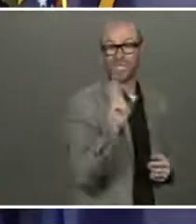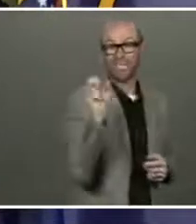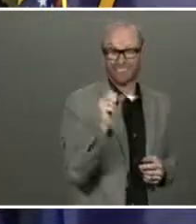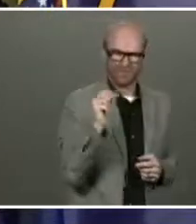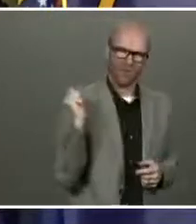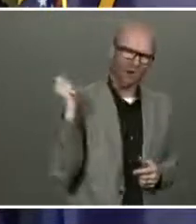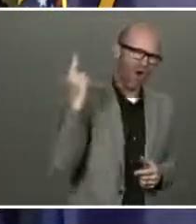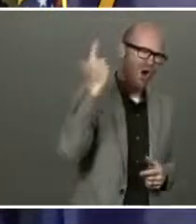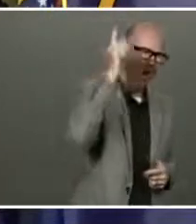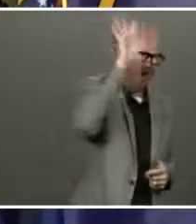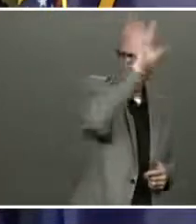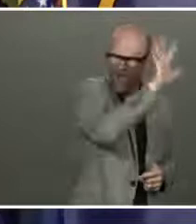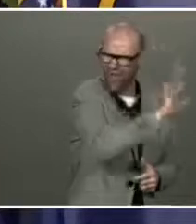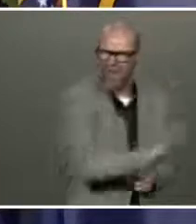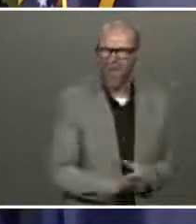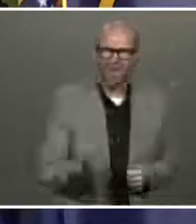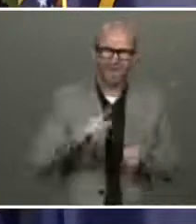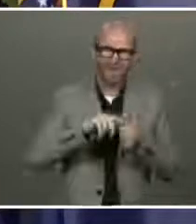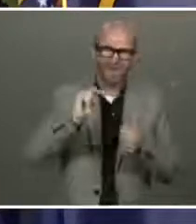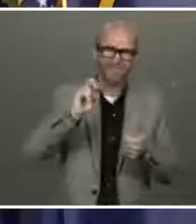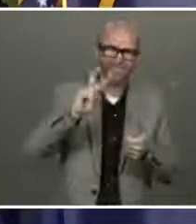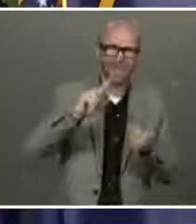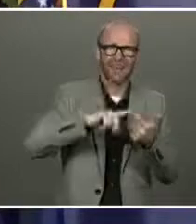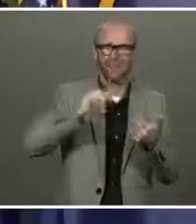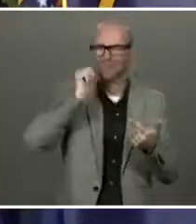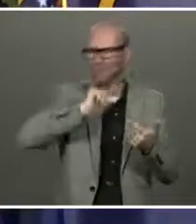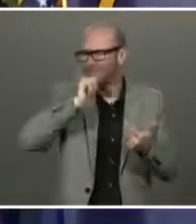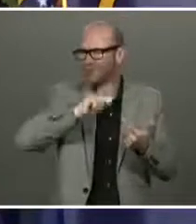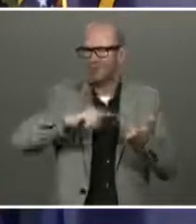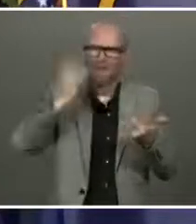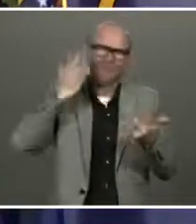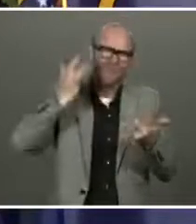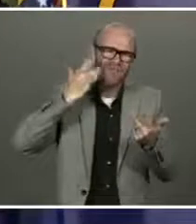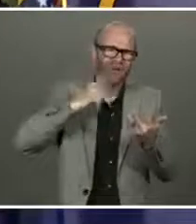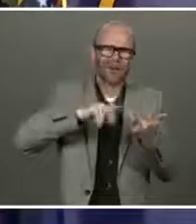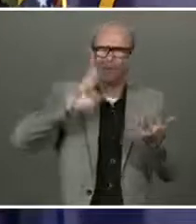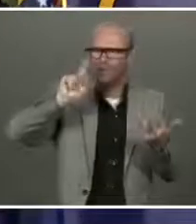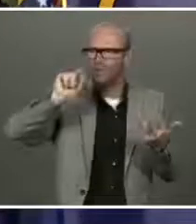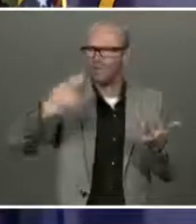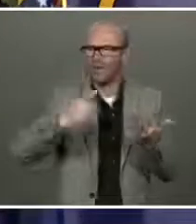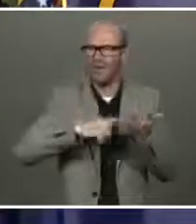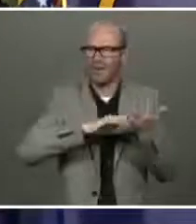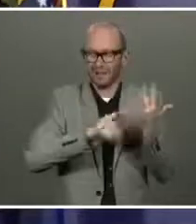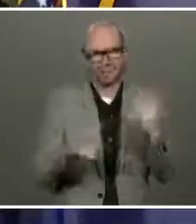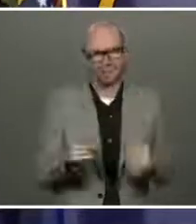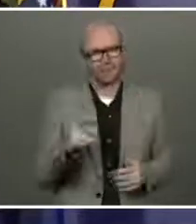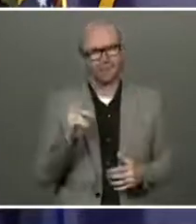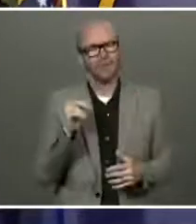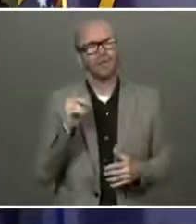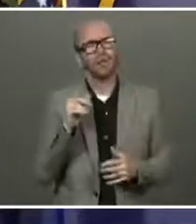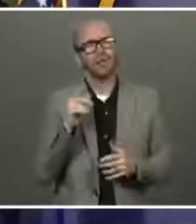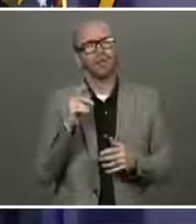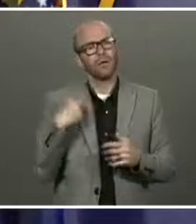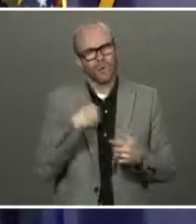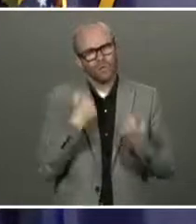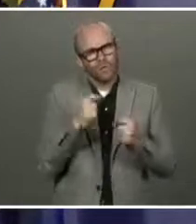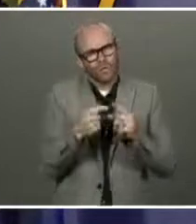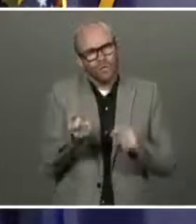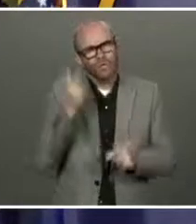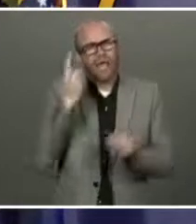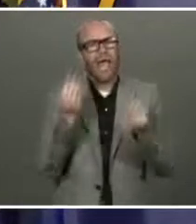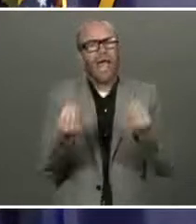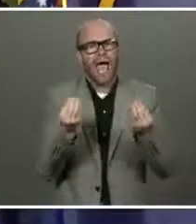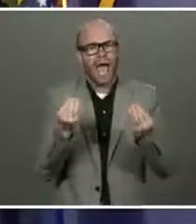these questions. You know, Nevada, Arizona, California, we're all trying to understand, are there other ways to do